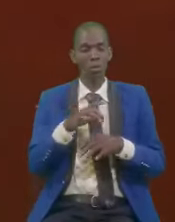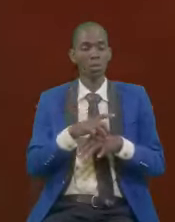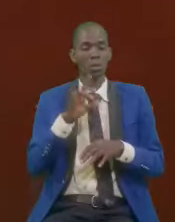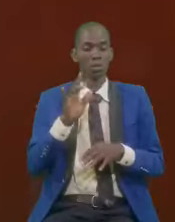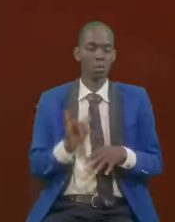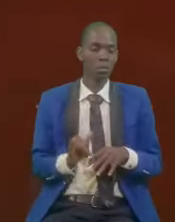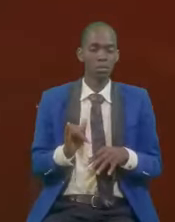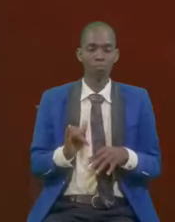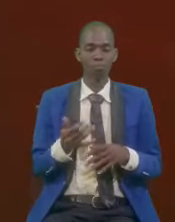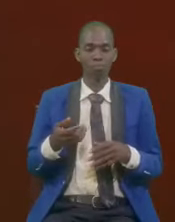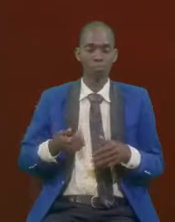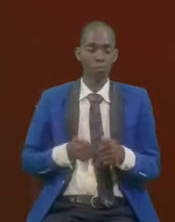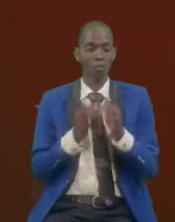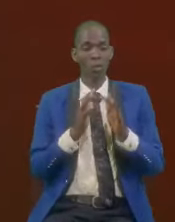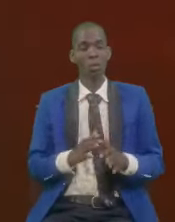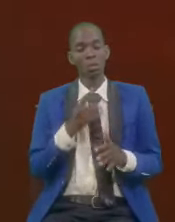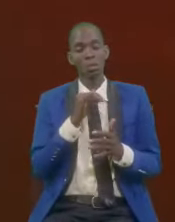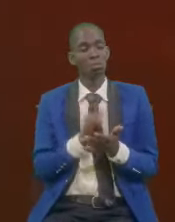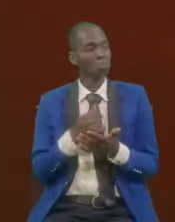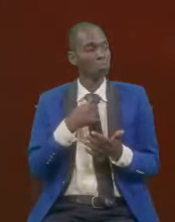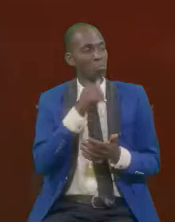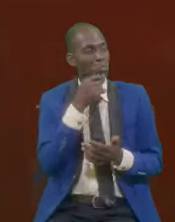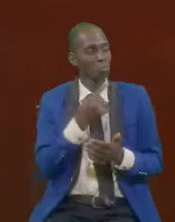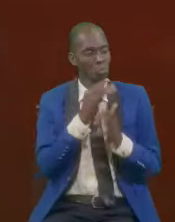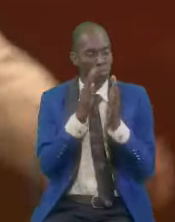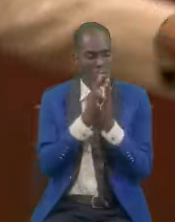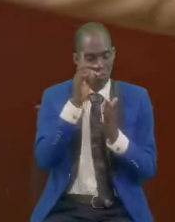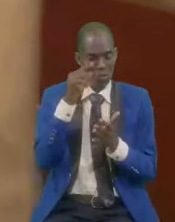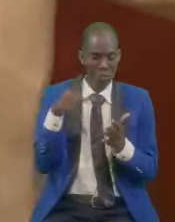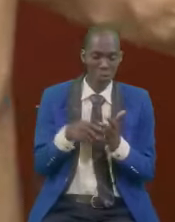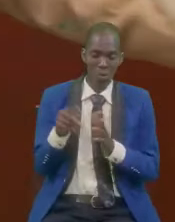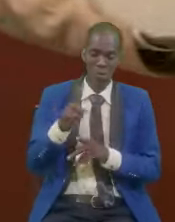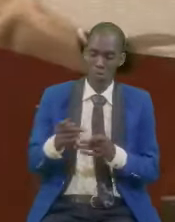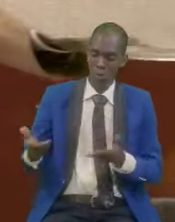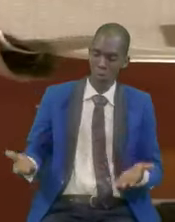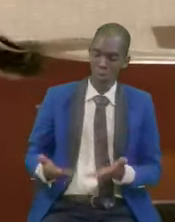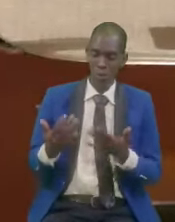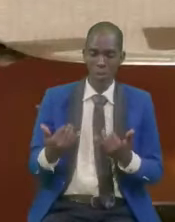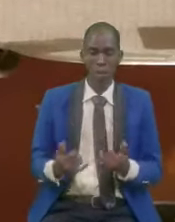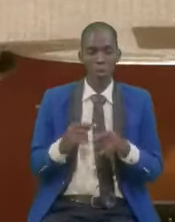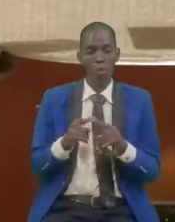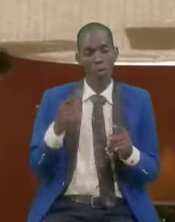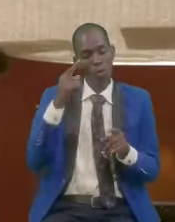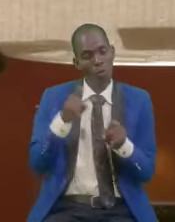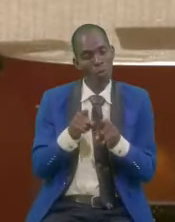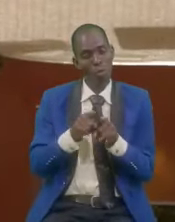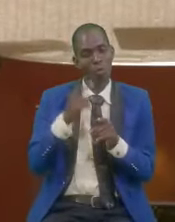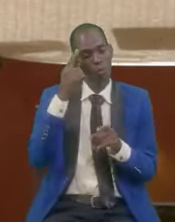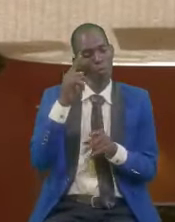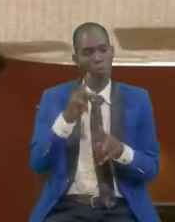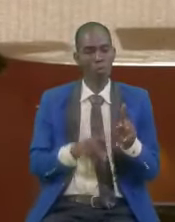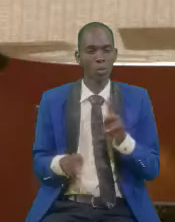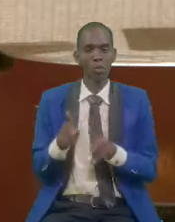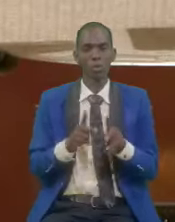early apostles. He said, I'm not just praying for these in my presence, but for them also,